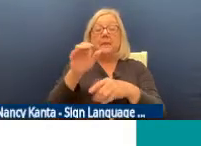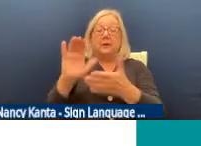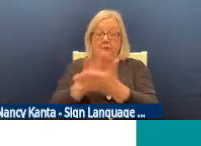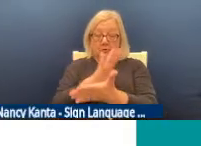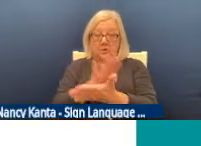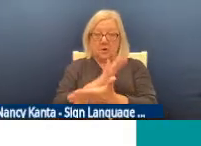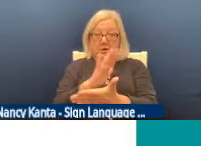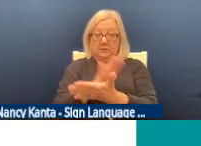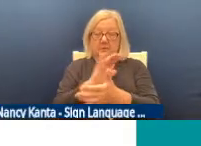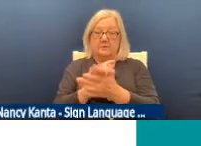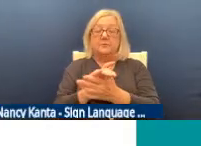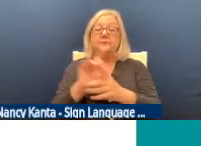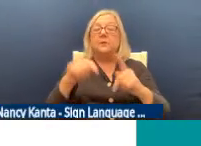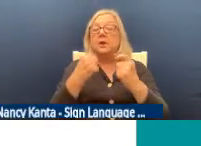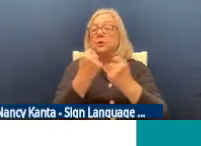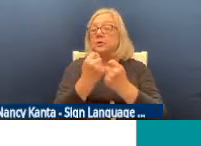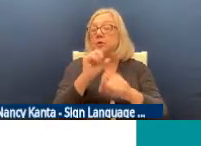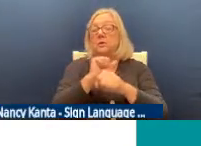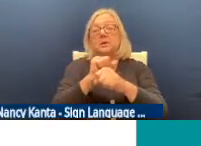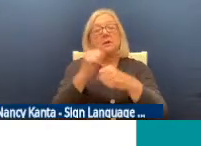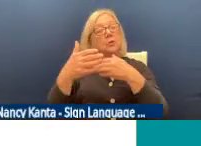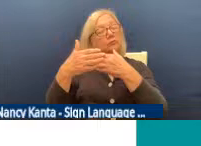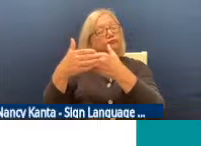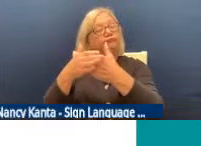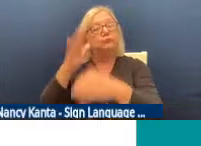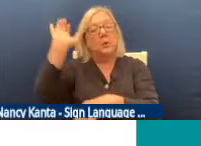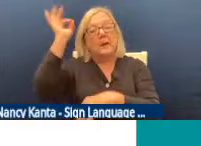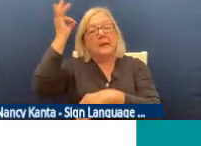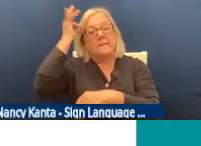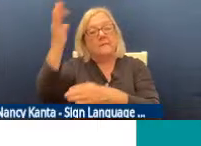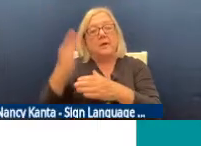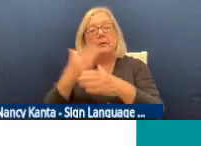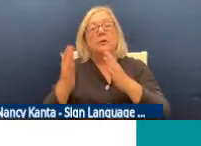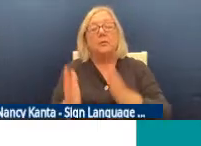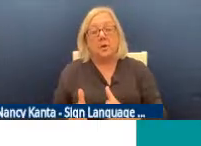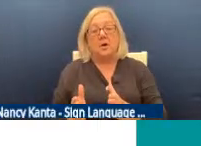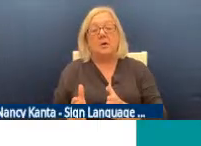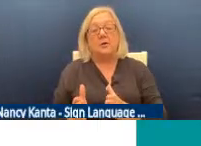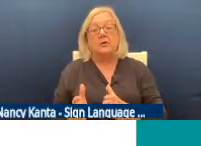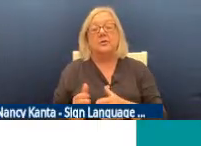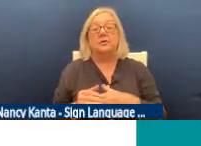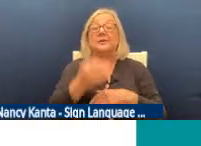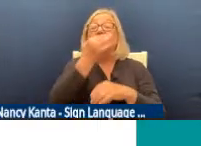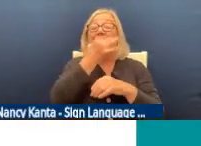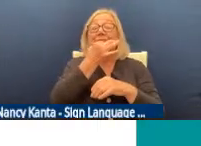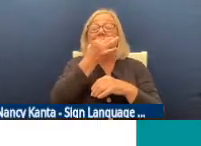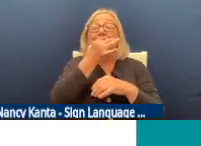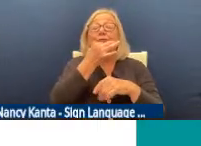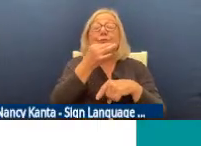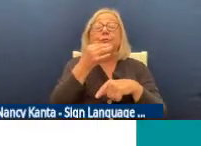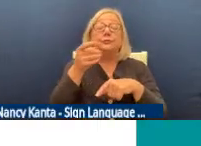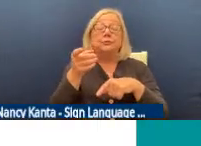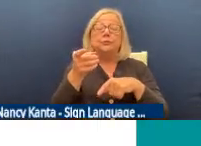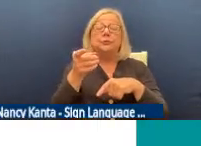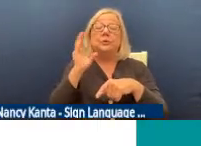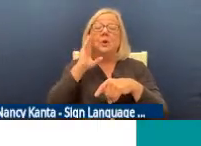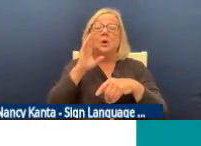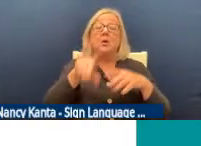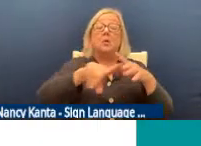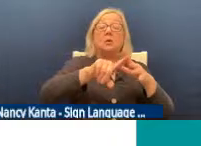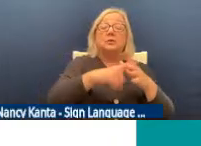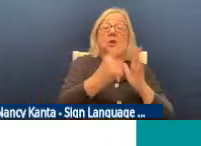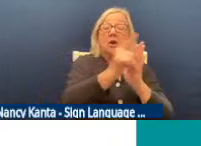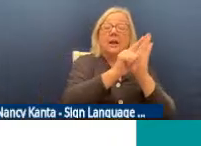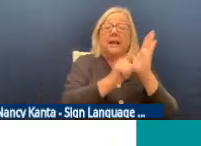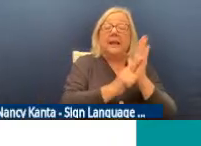very closely with our federal partners. We are on the verge of going into the legal sufficiency review